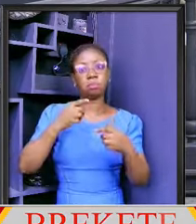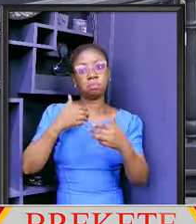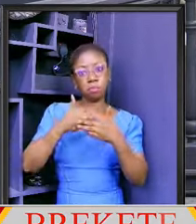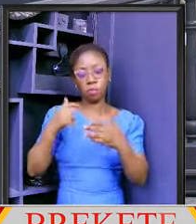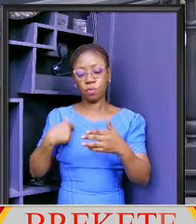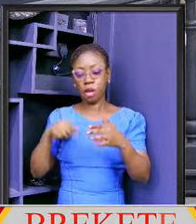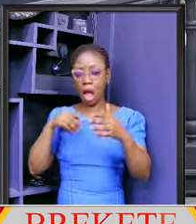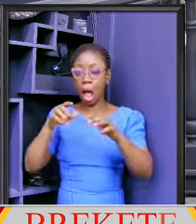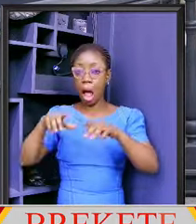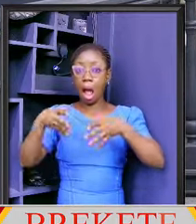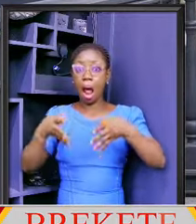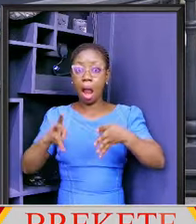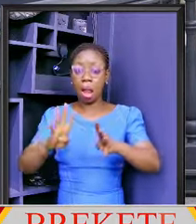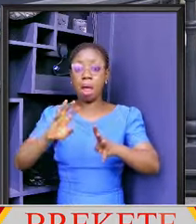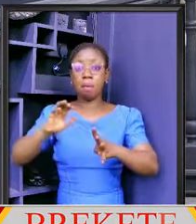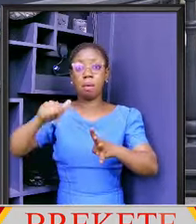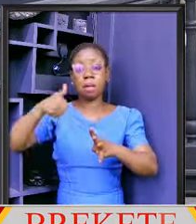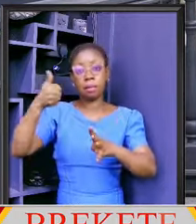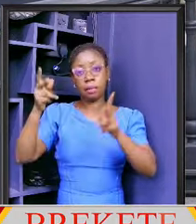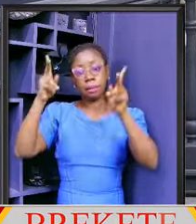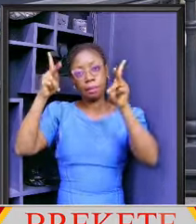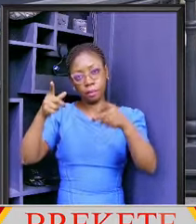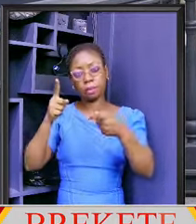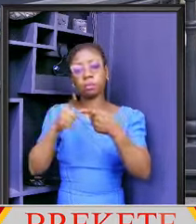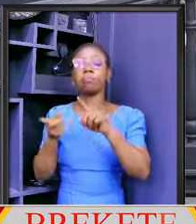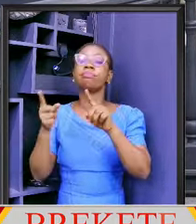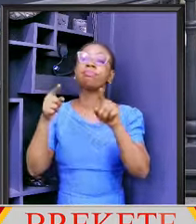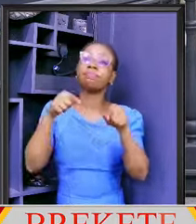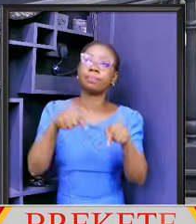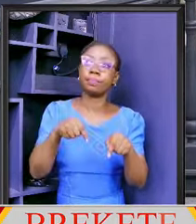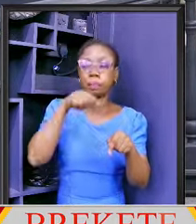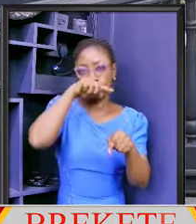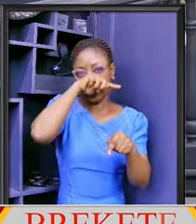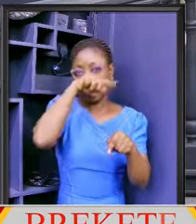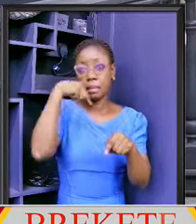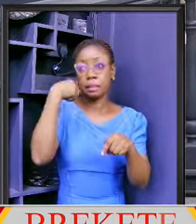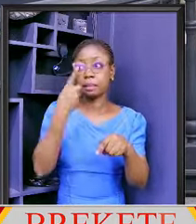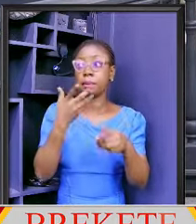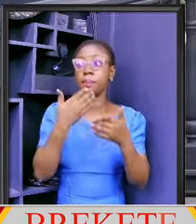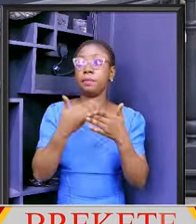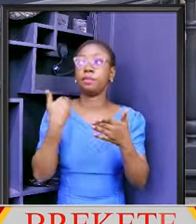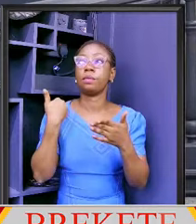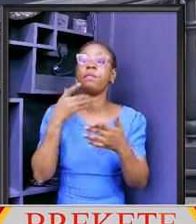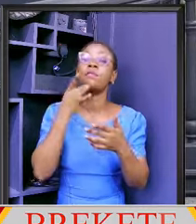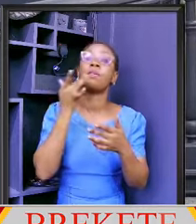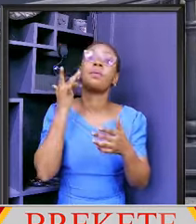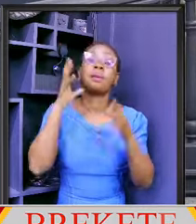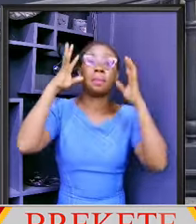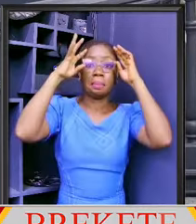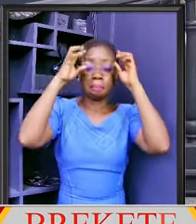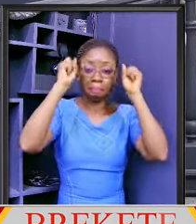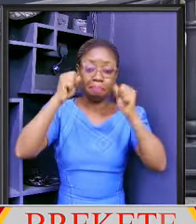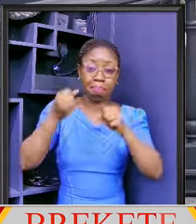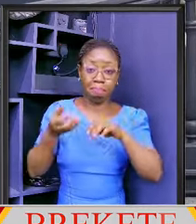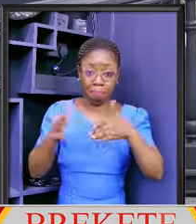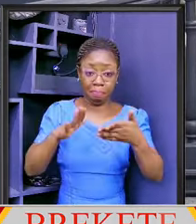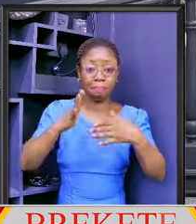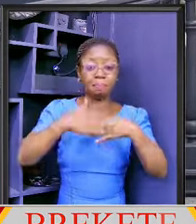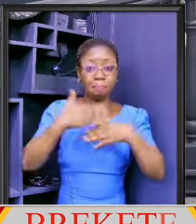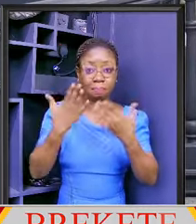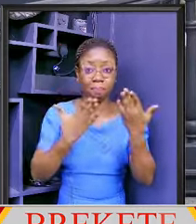as I said earlier, the first president was Chief Ezekiel Oladapo. He's now late. After he served his 3 years